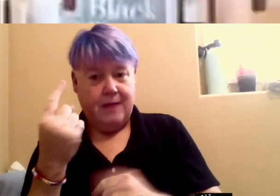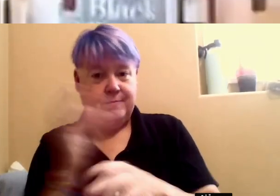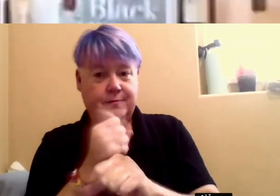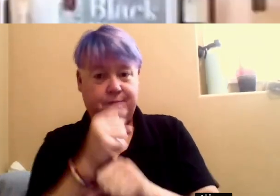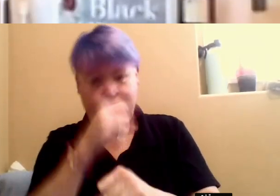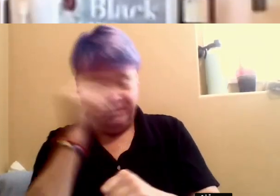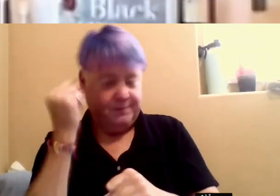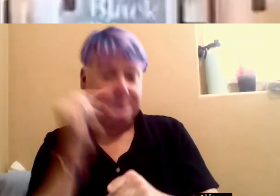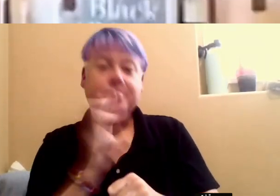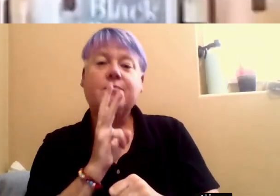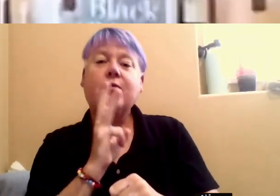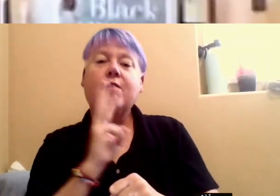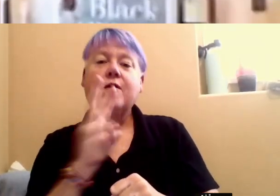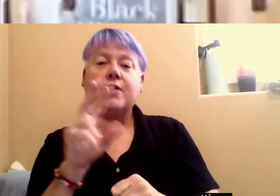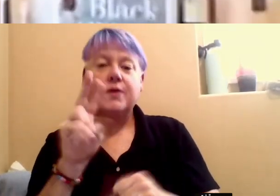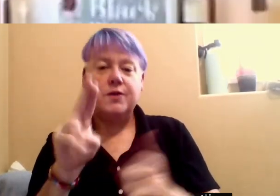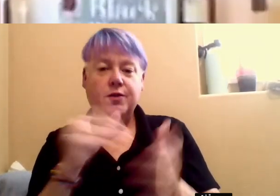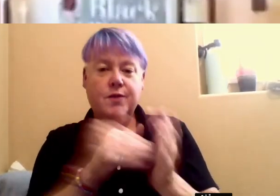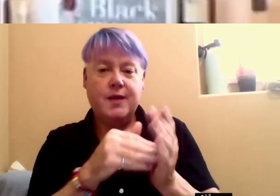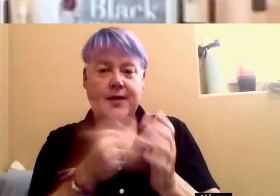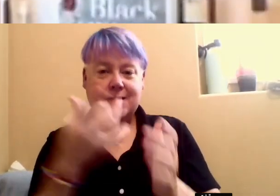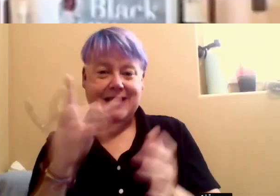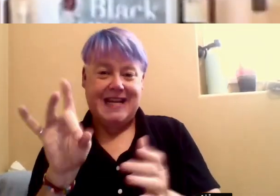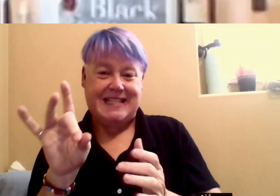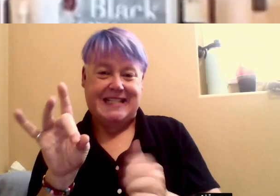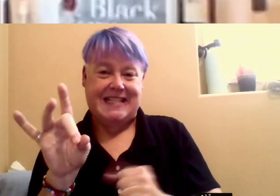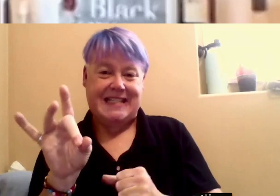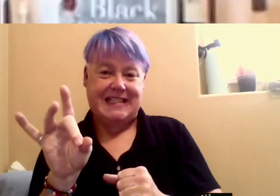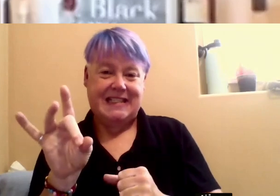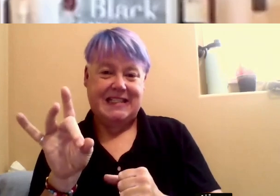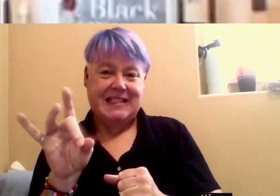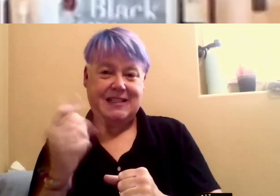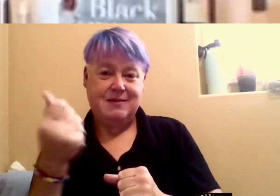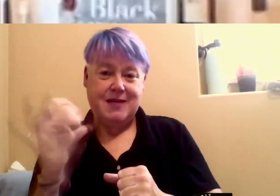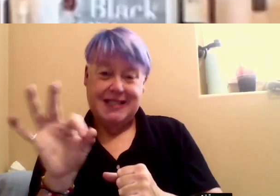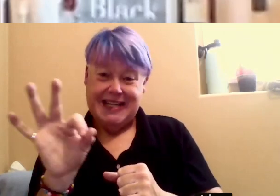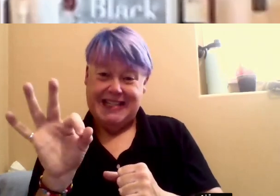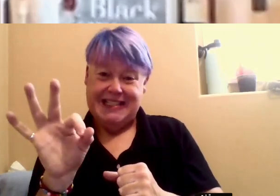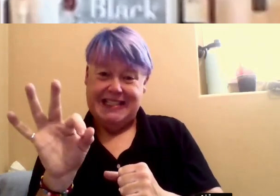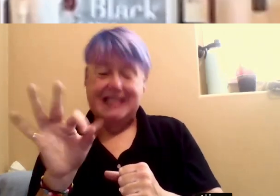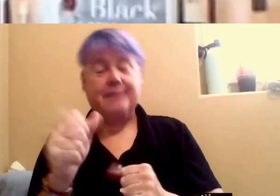about 2018 or so, 2019. So,